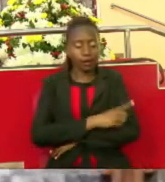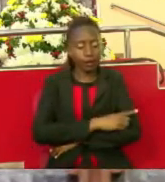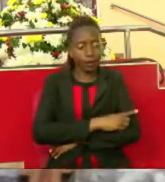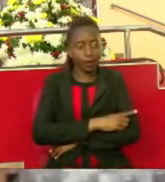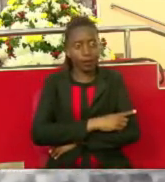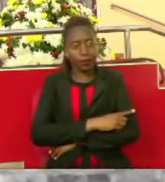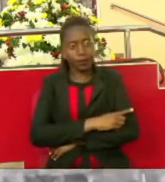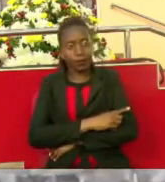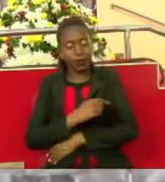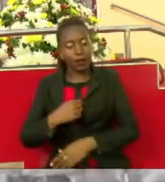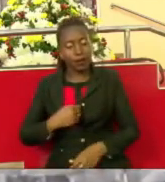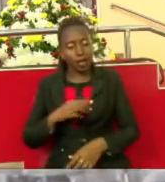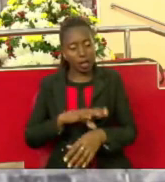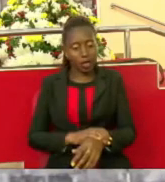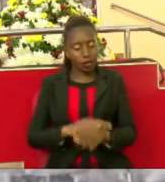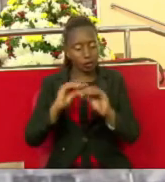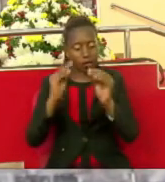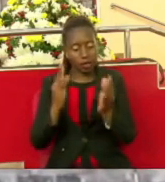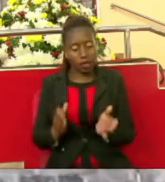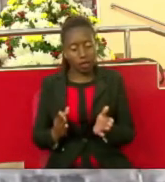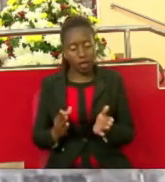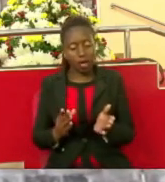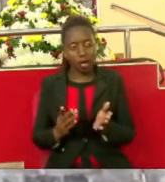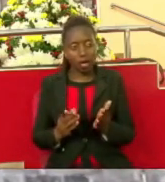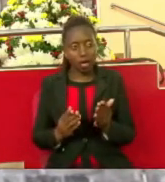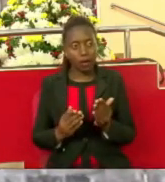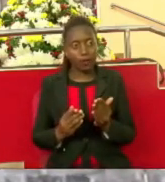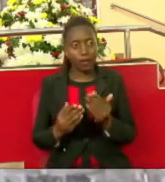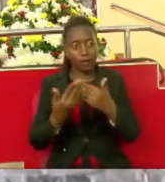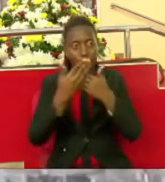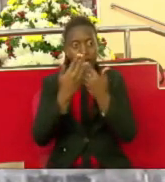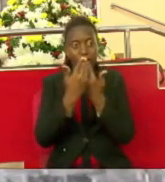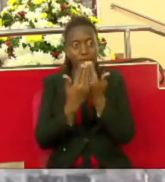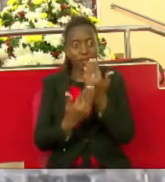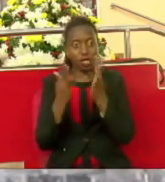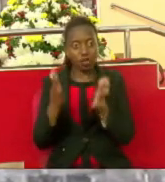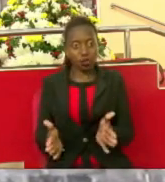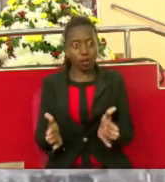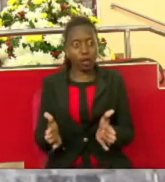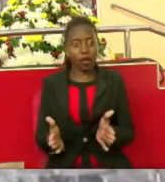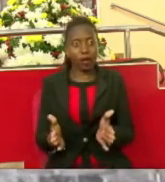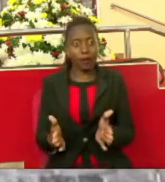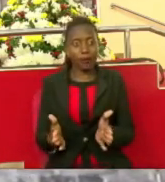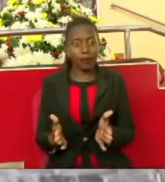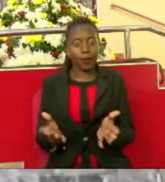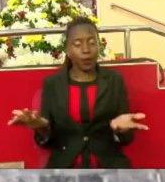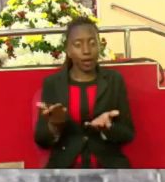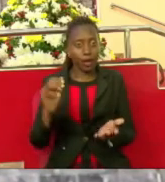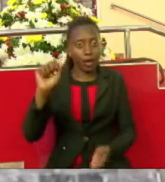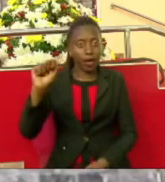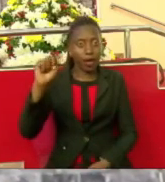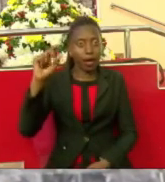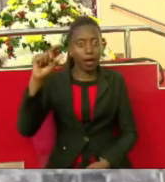7 years in Aga Khan. Alikuwa mfanyaji upasuaji pale Aga Khan. After being a doctor for those